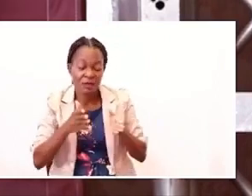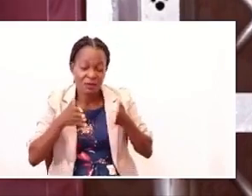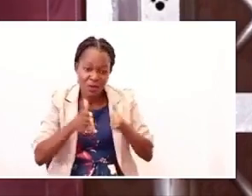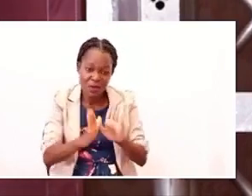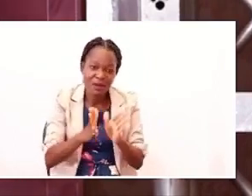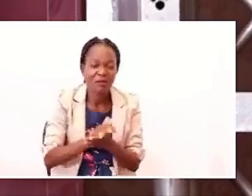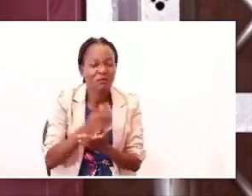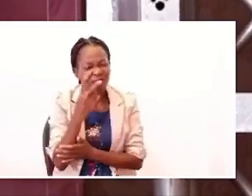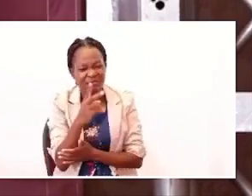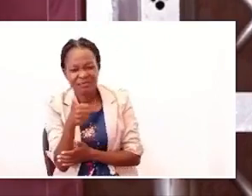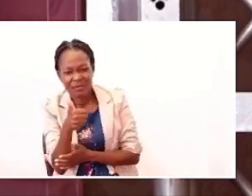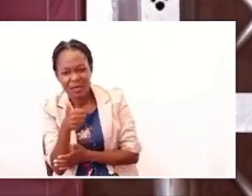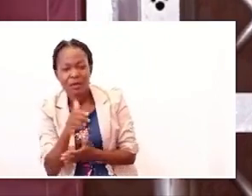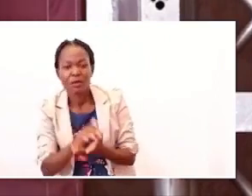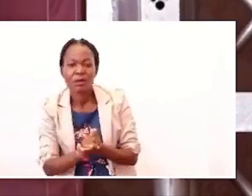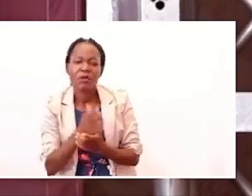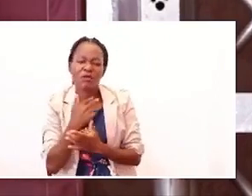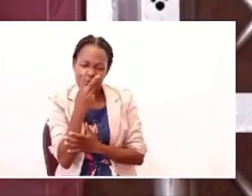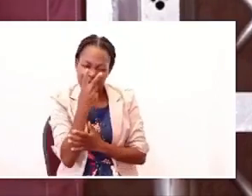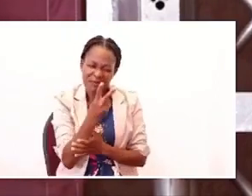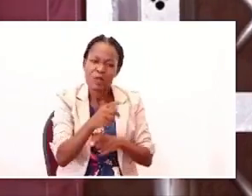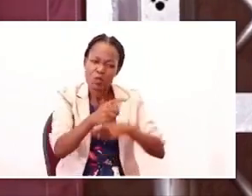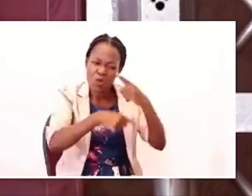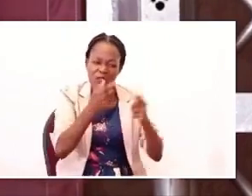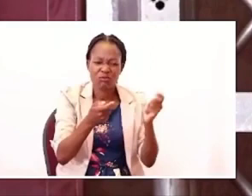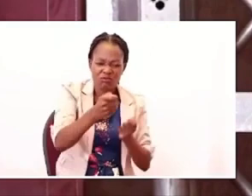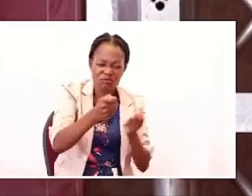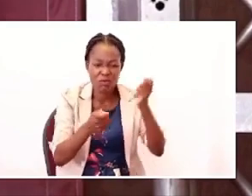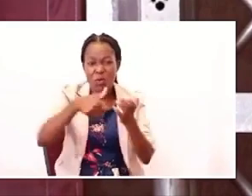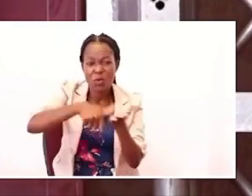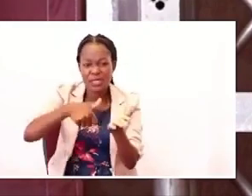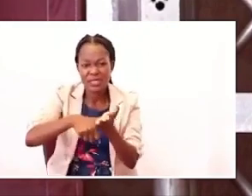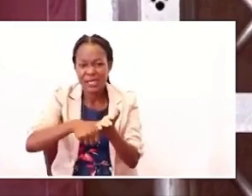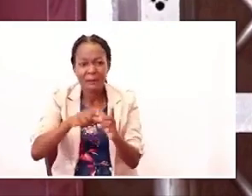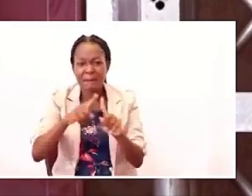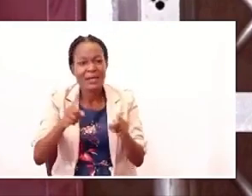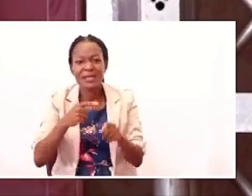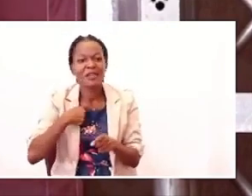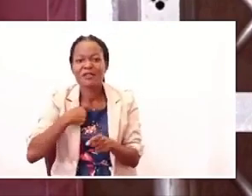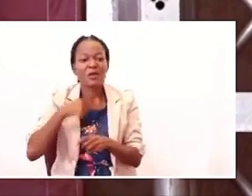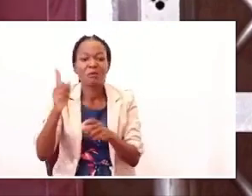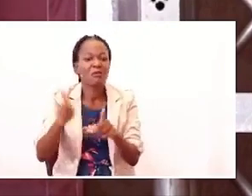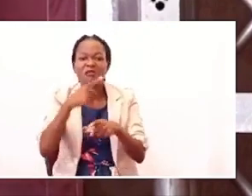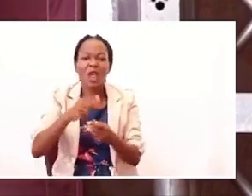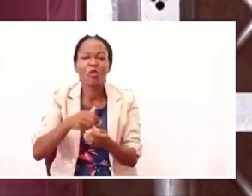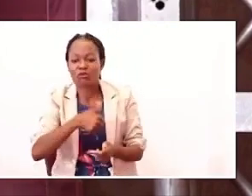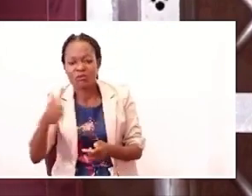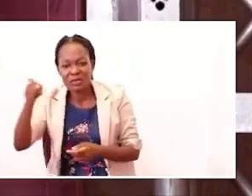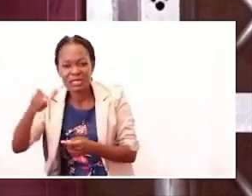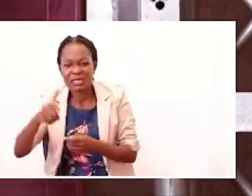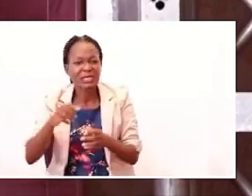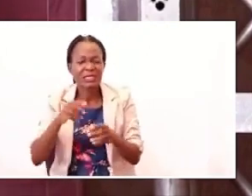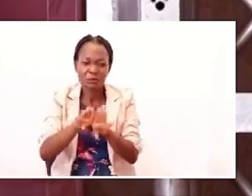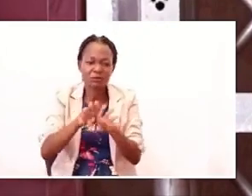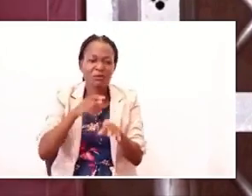of ensuring that we continue to contract debt in spite of the fact that we don't qualify for it is put on the table for